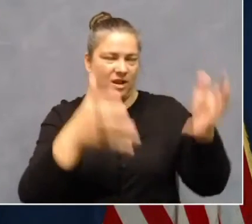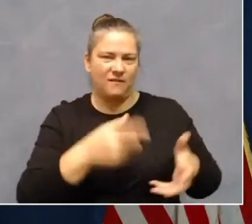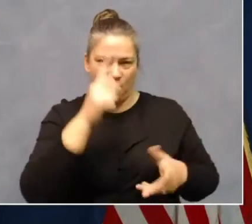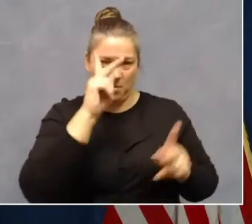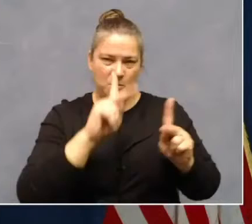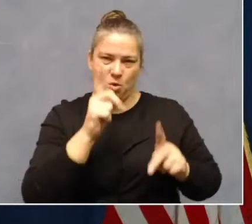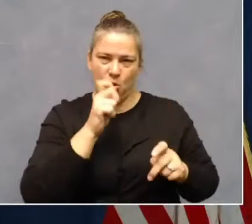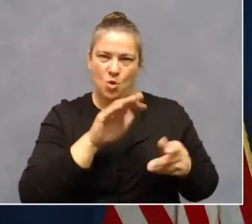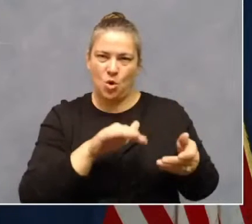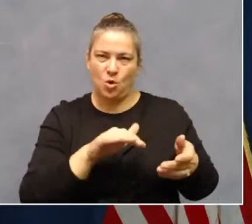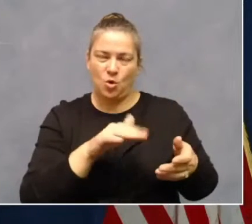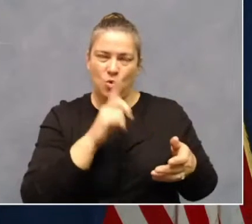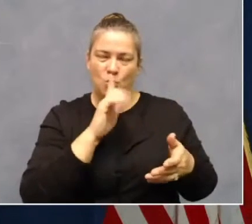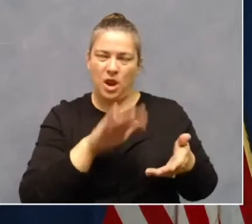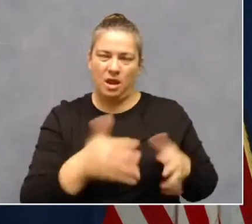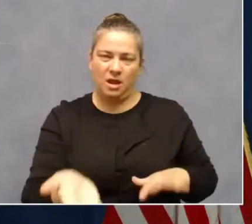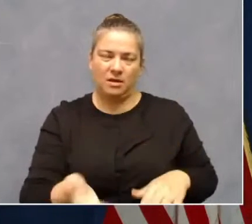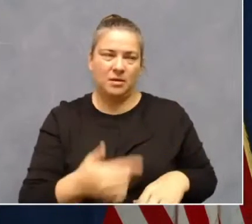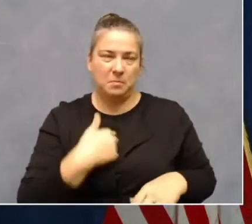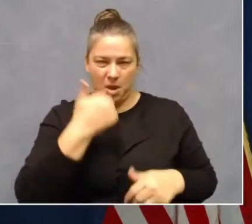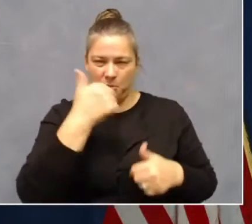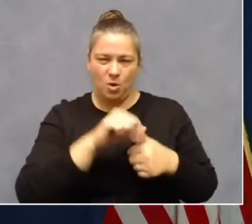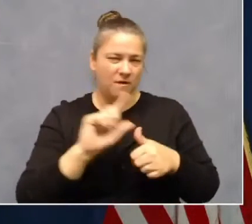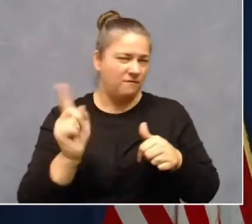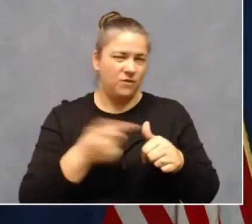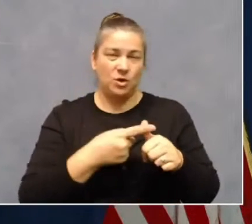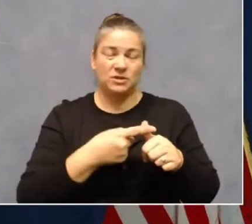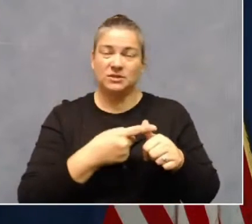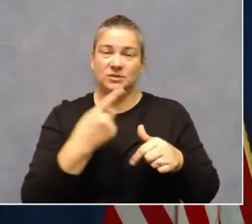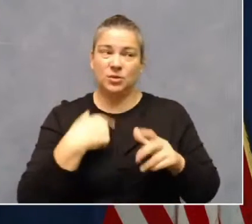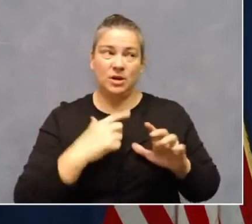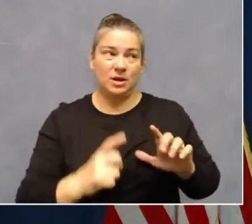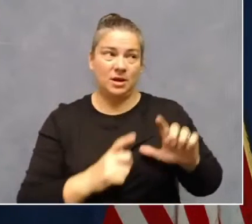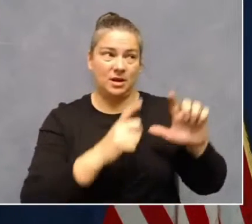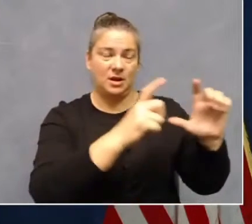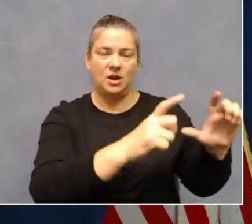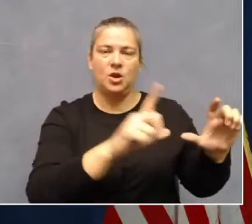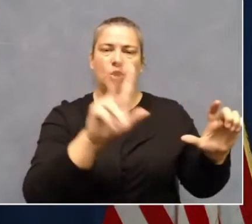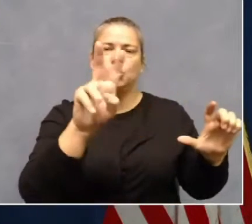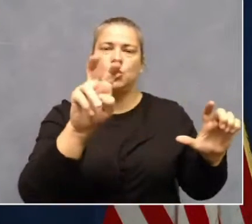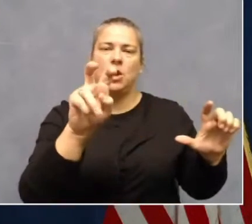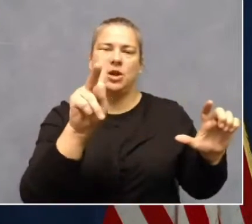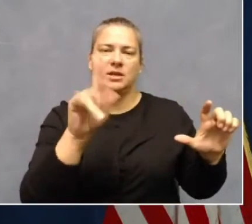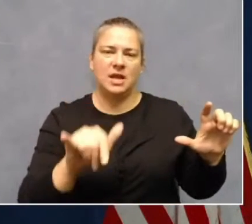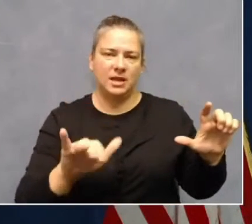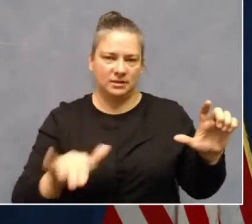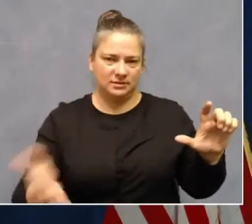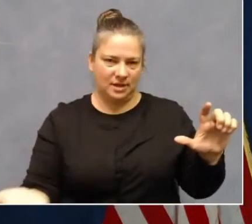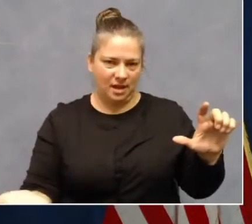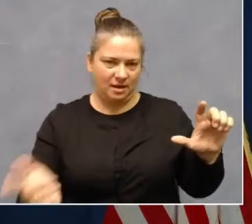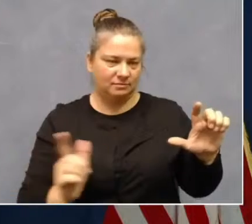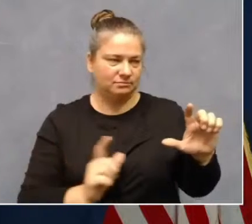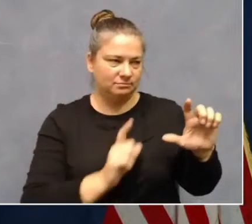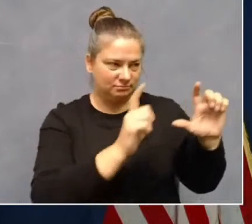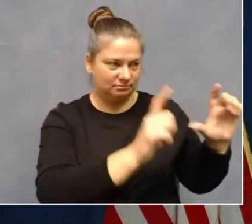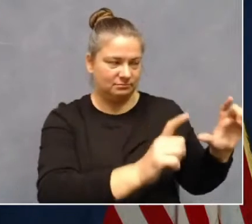laid was when we had lost our 200th individual, 200th Kentuckian. And I think we're sitting today